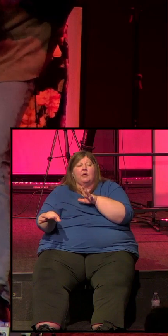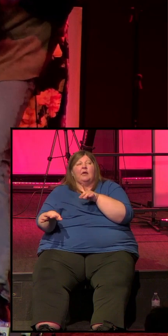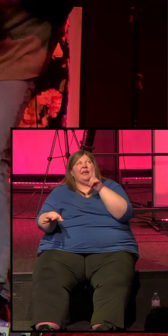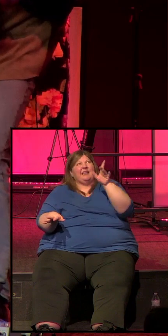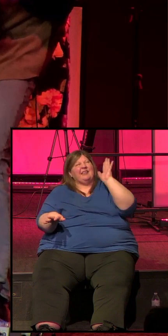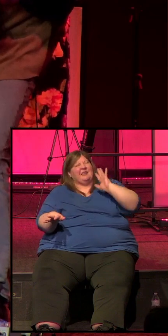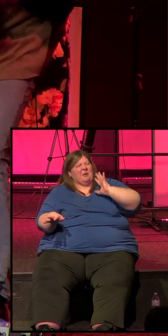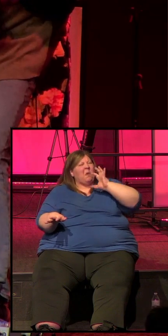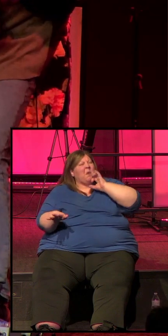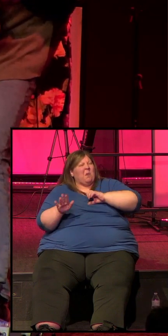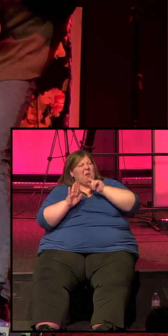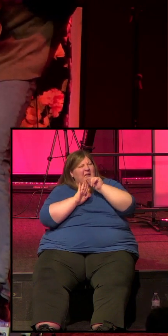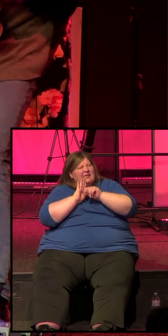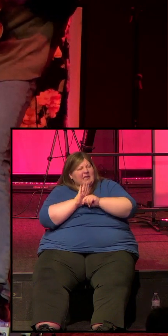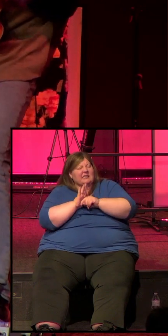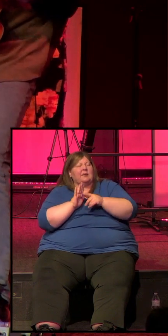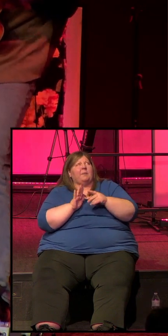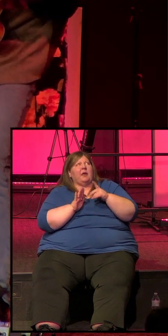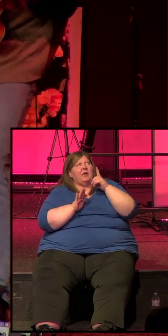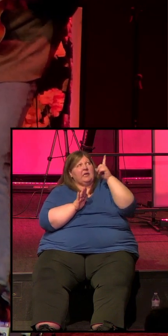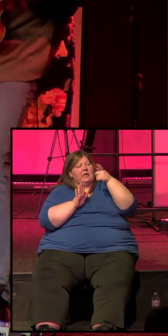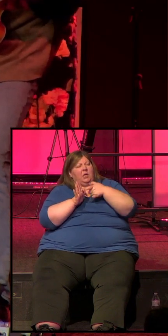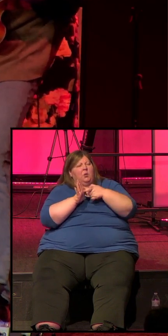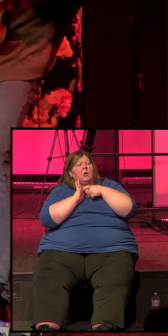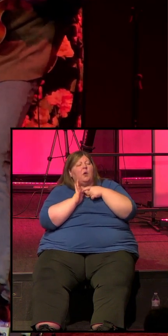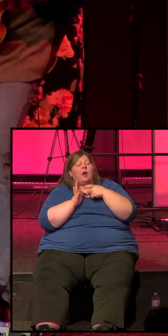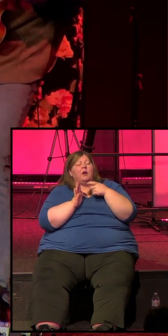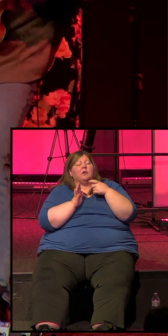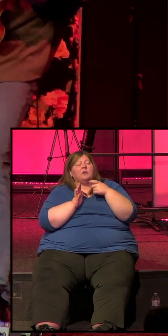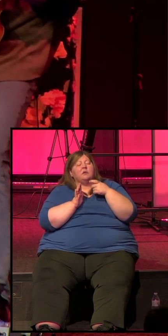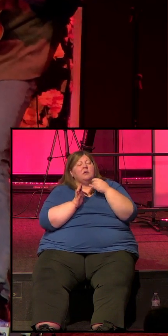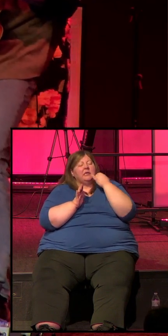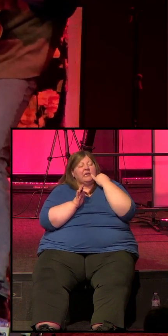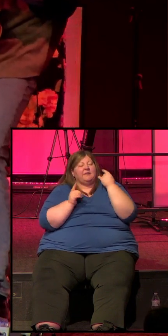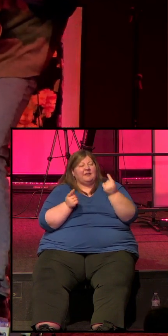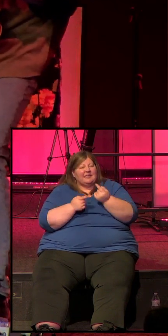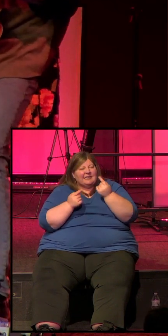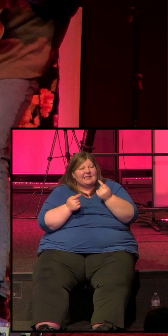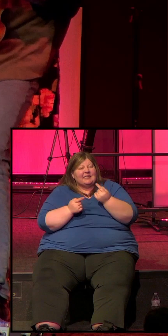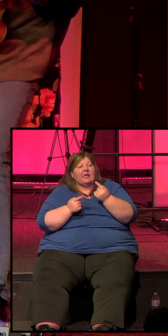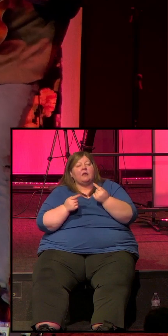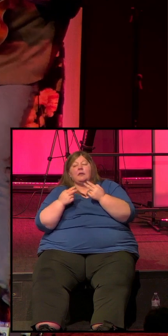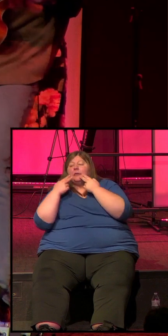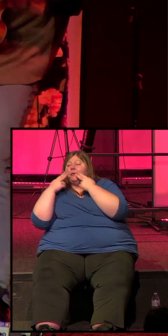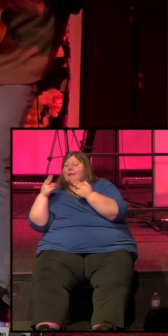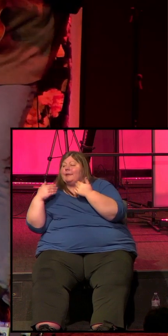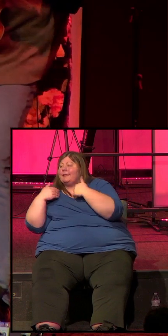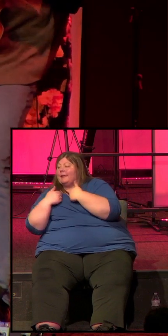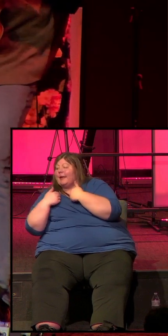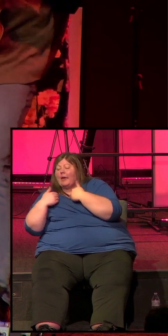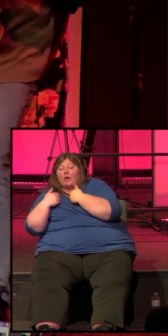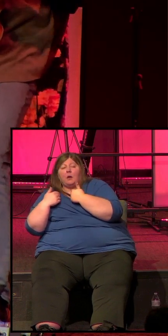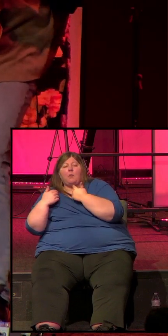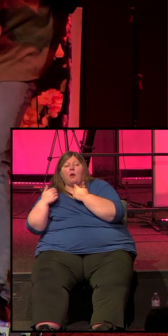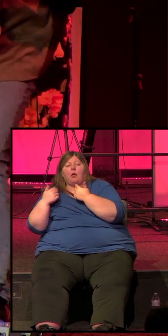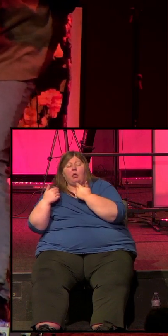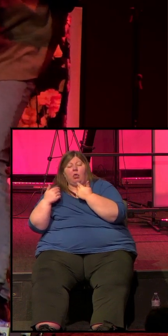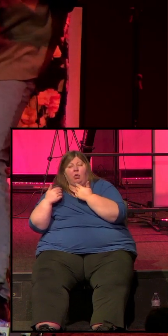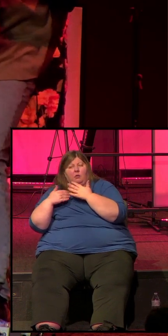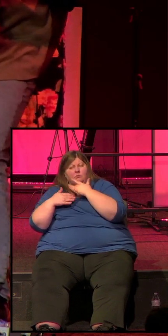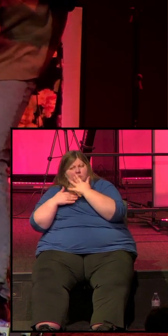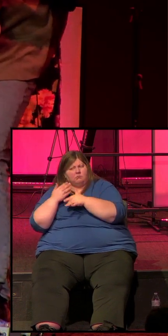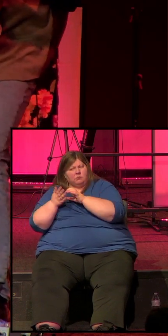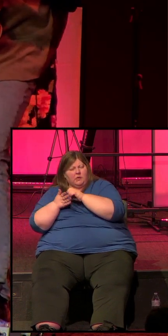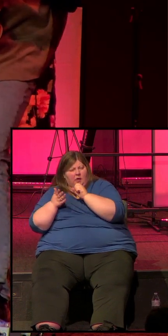you wrong, the blood of an innocent animal would cover up your sin for you. Jesus says, when you drink of this, I want you to remember